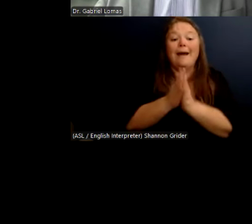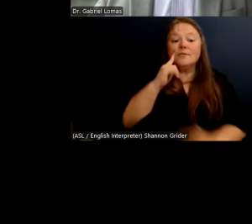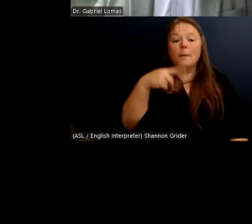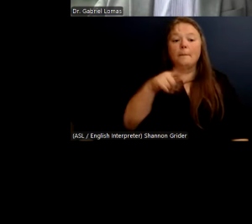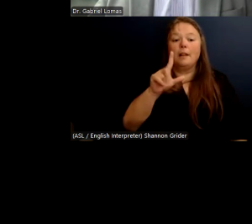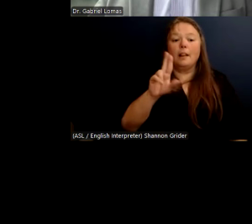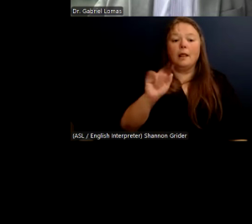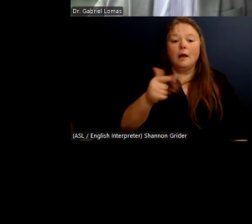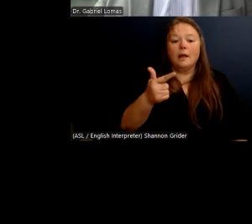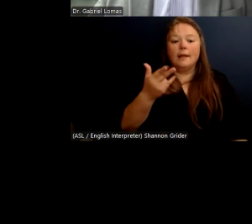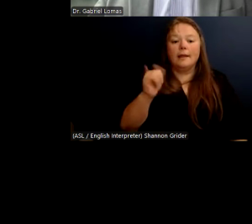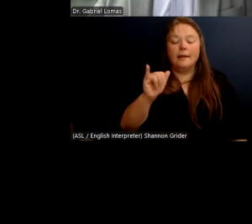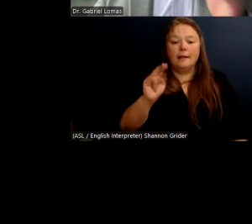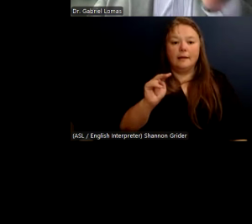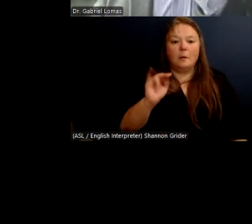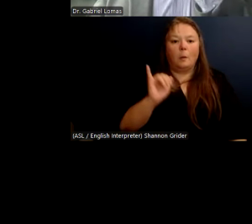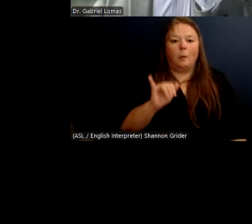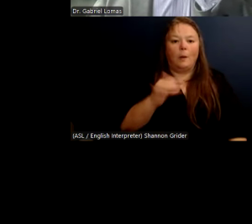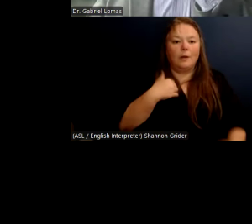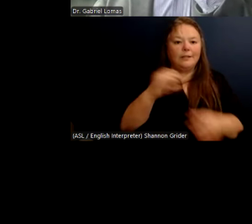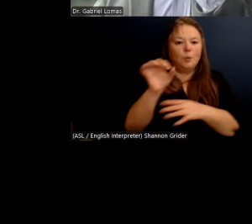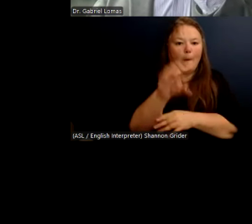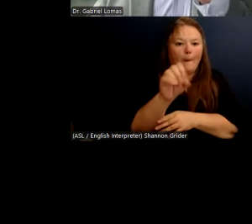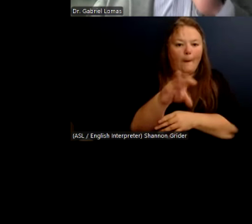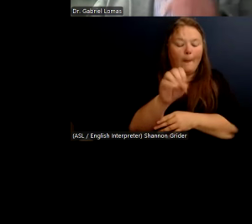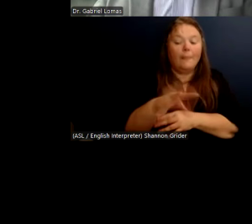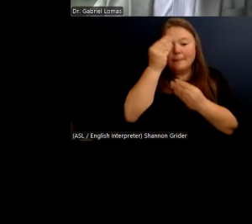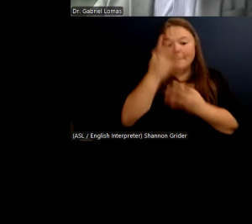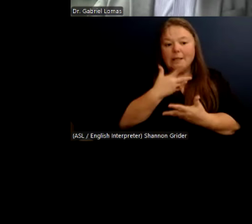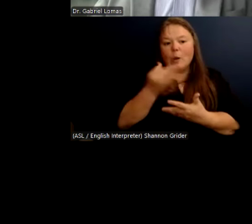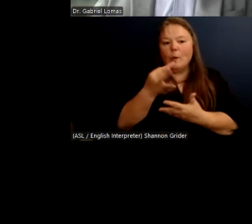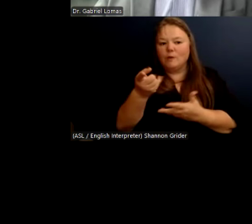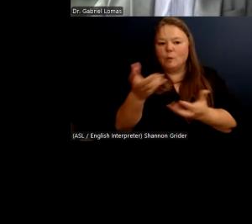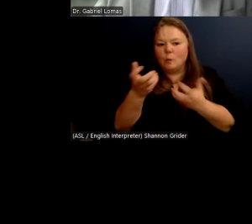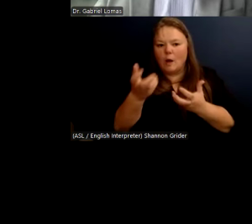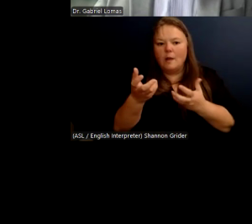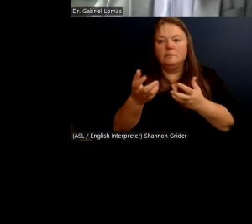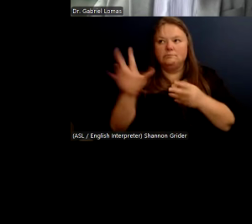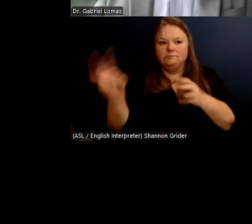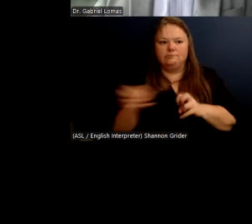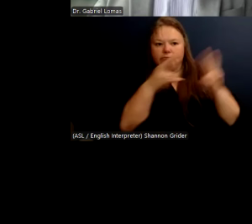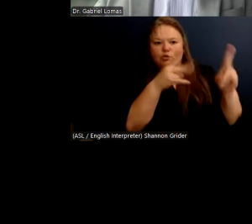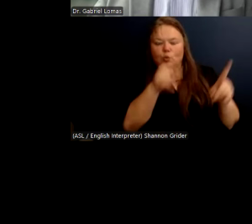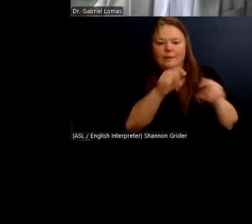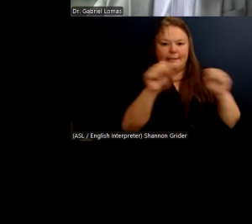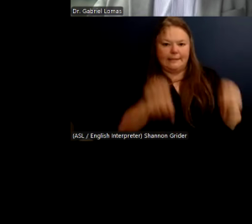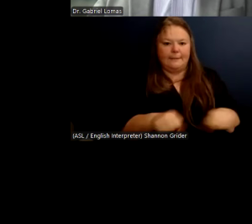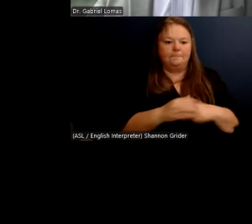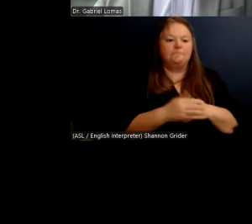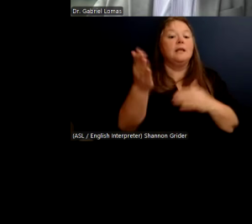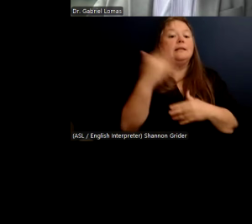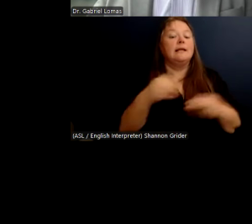or materials that are out there and accessible, let me know because I would love to get it on the system. Next slide,